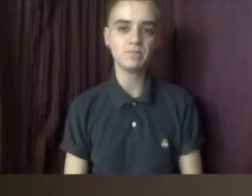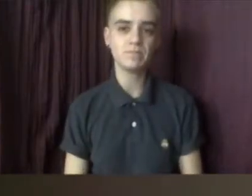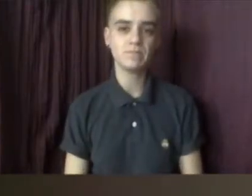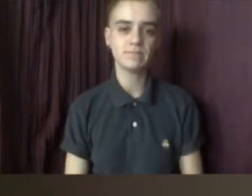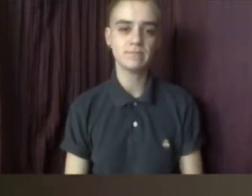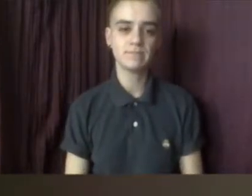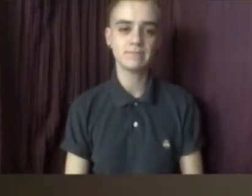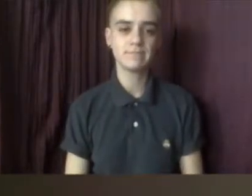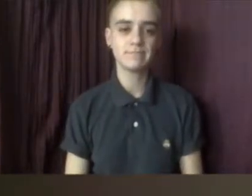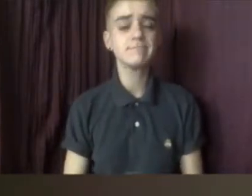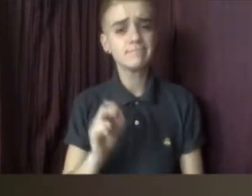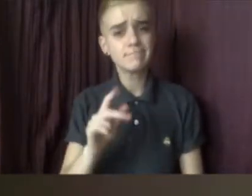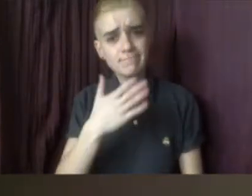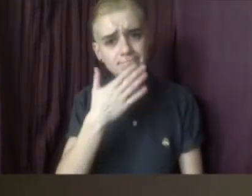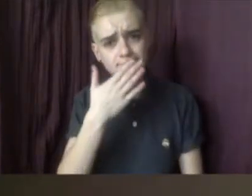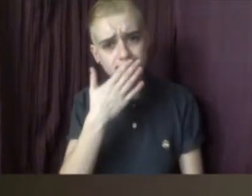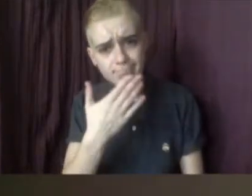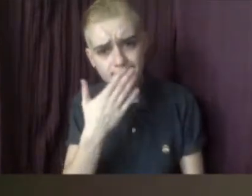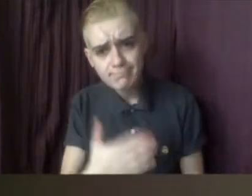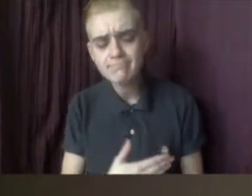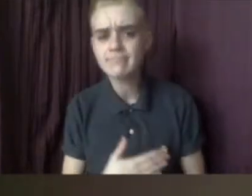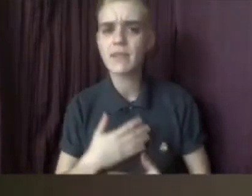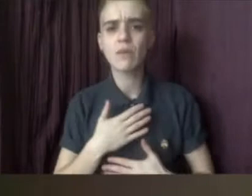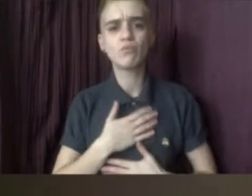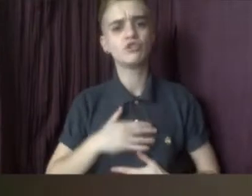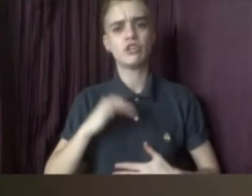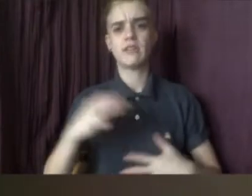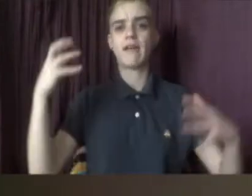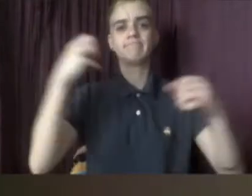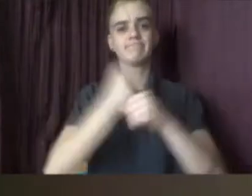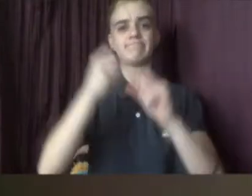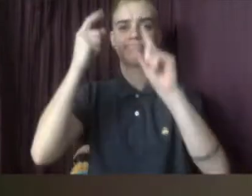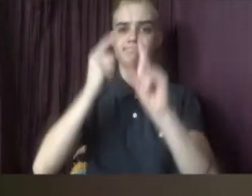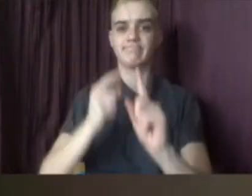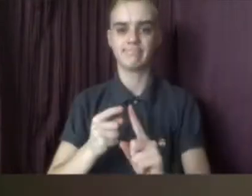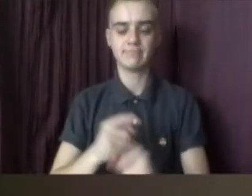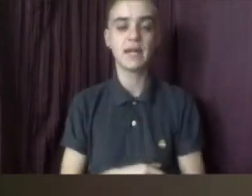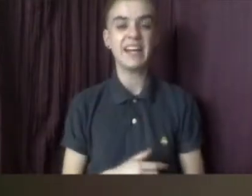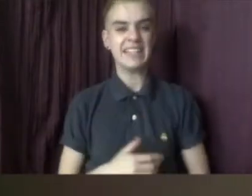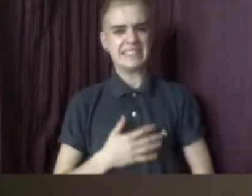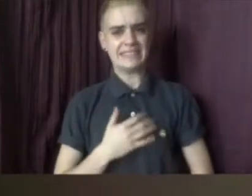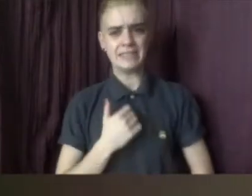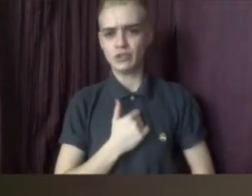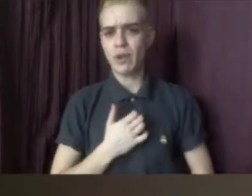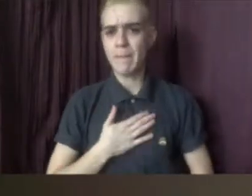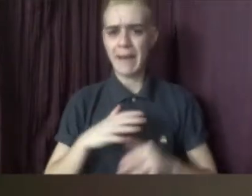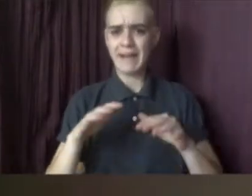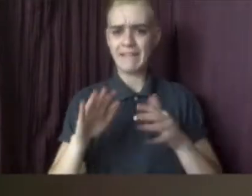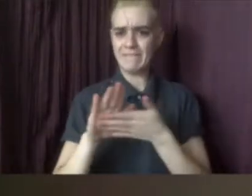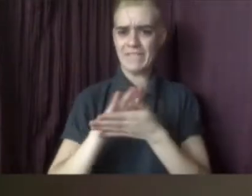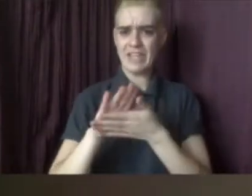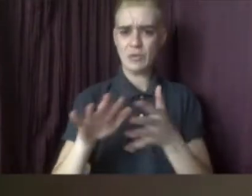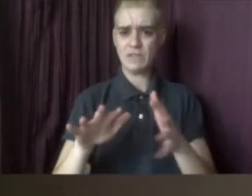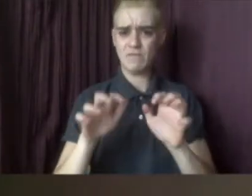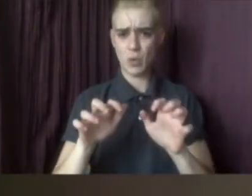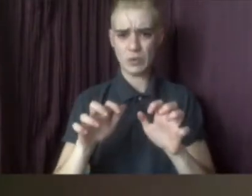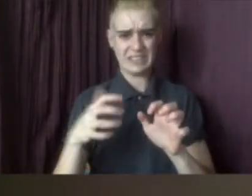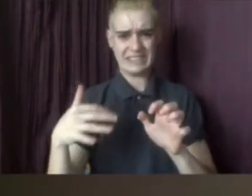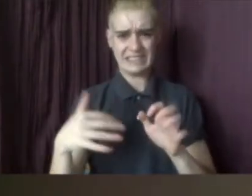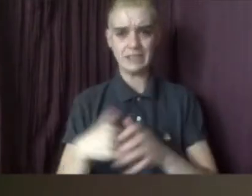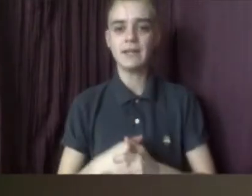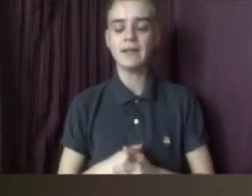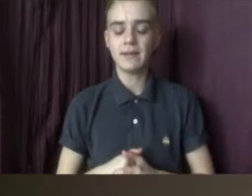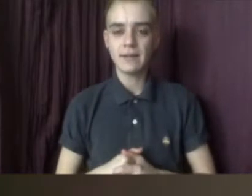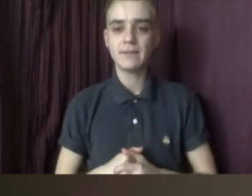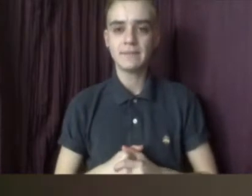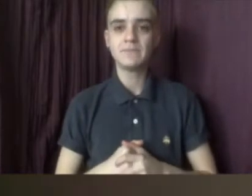Kim, to turn to you, our office talks about encouraging Episcopalians to engage more in our public life, and you took or